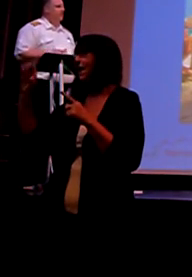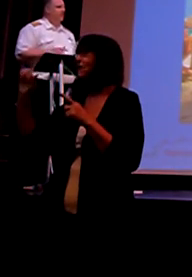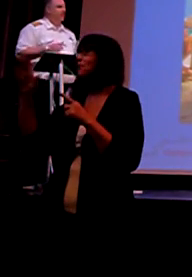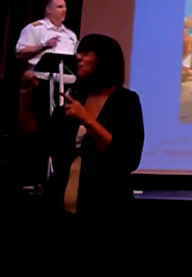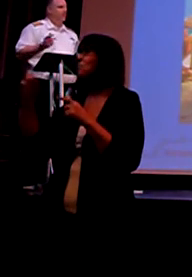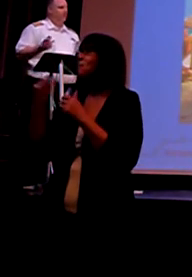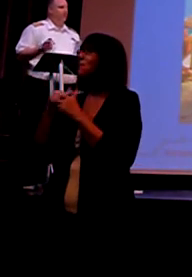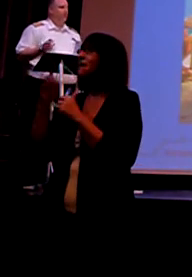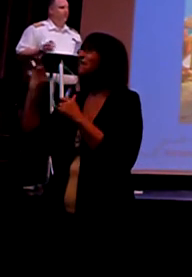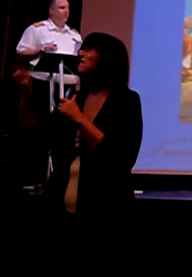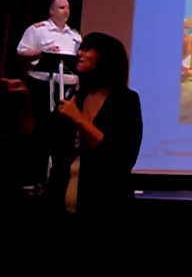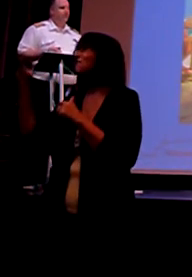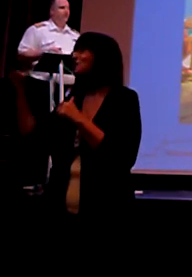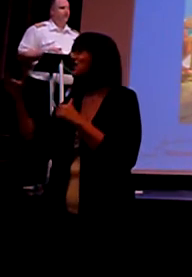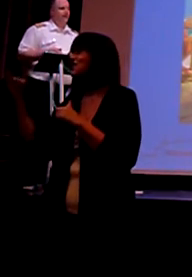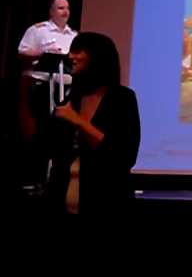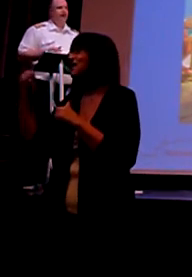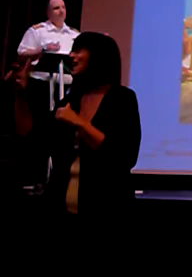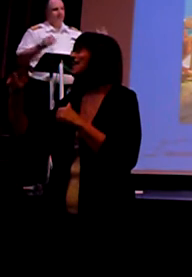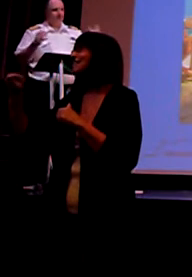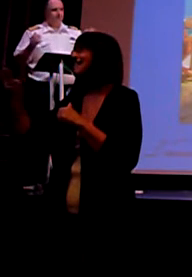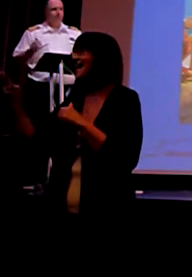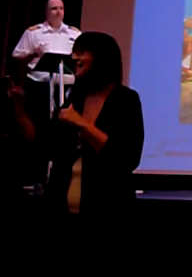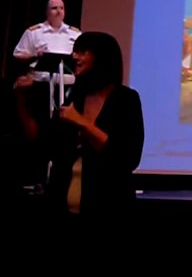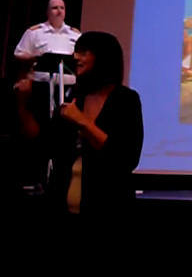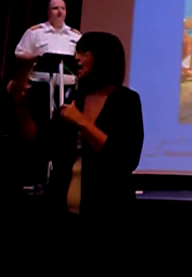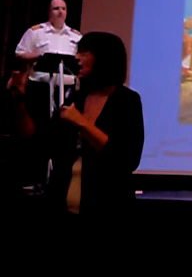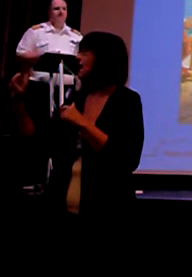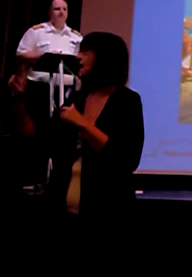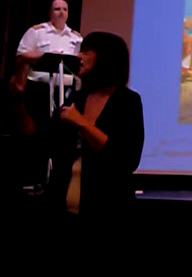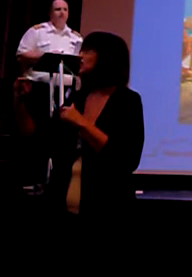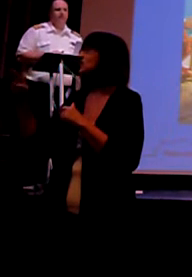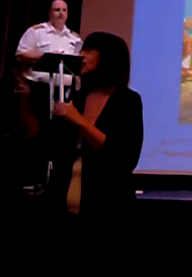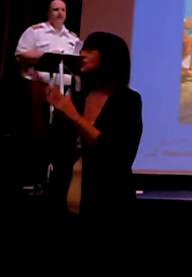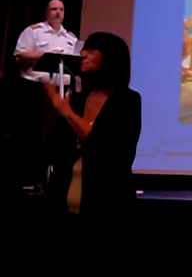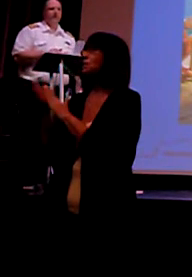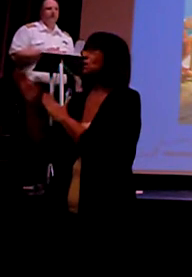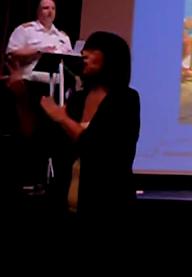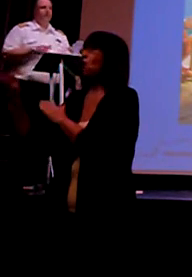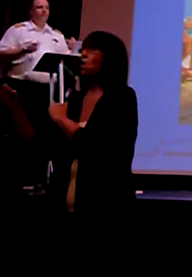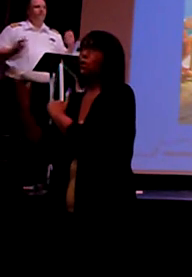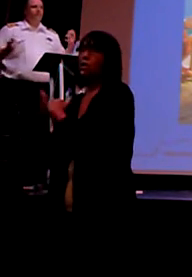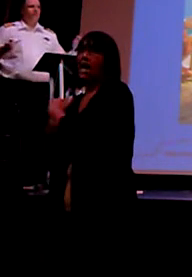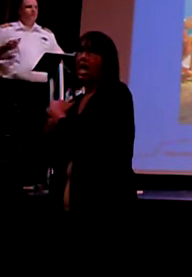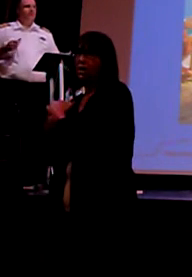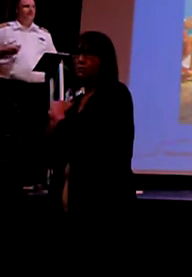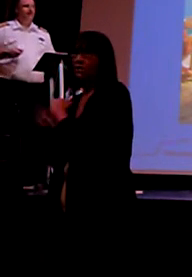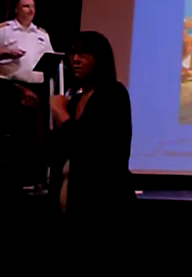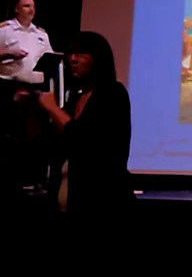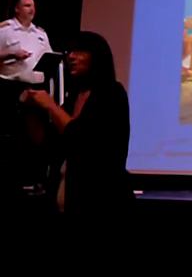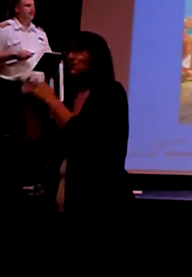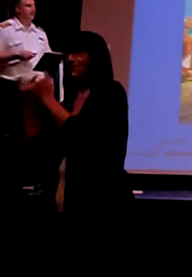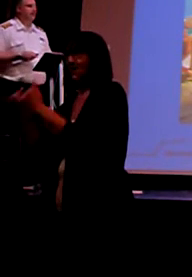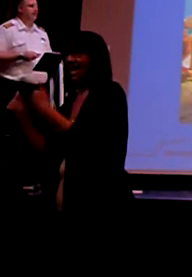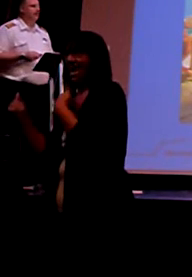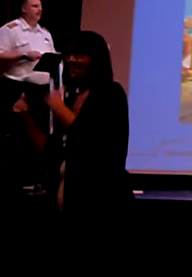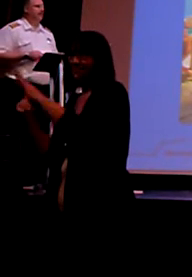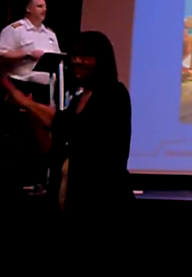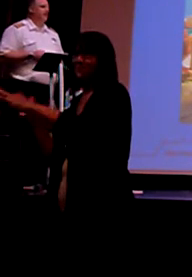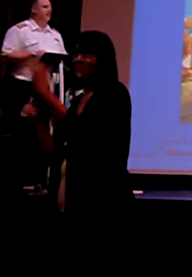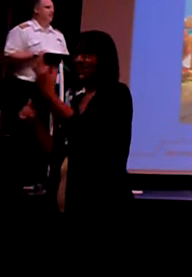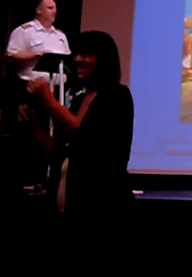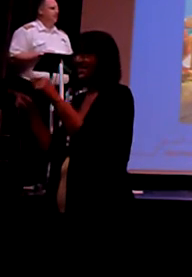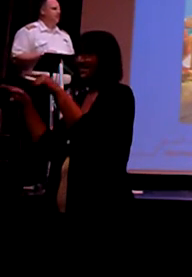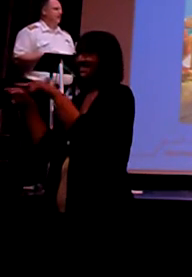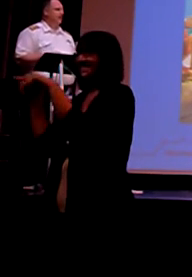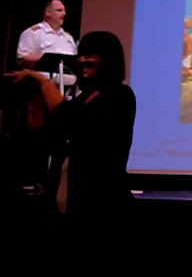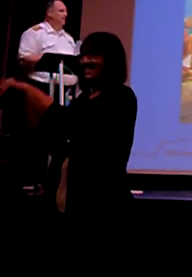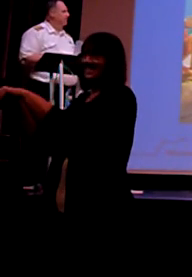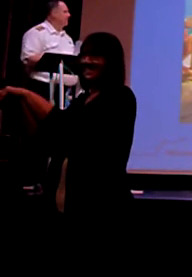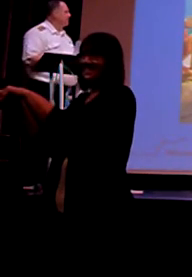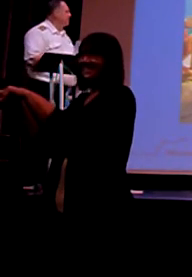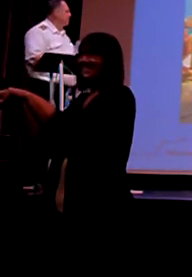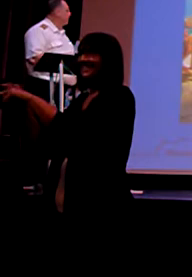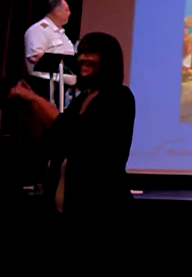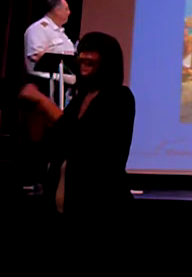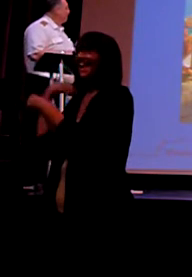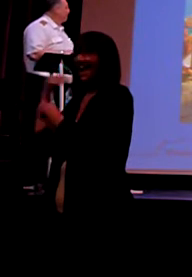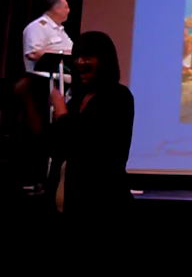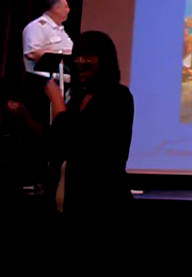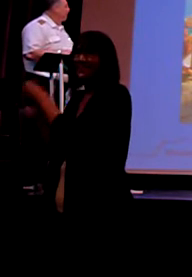French and the Dutch part. Now the Dutch part has become its own country, but of course you still have the Dutch in